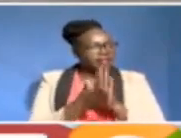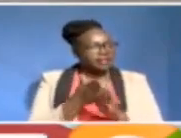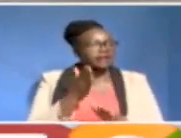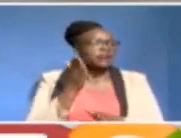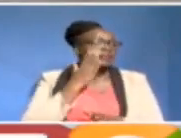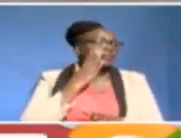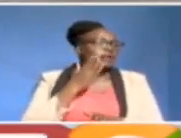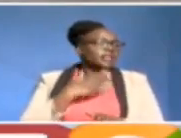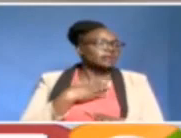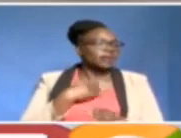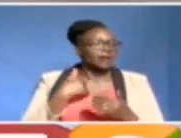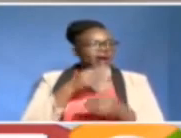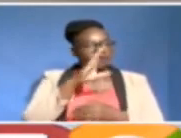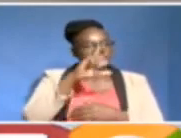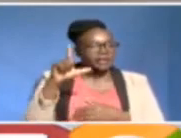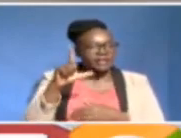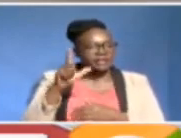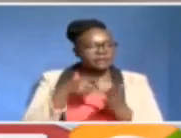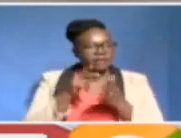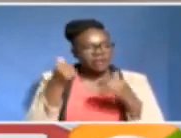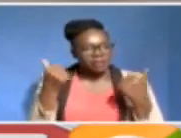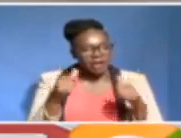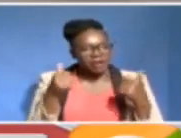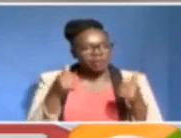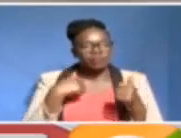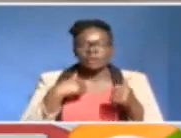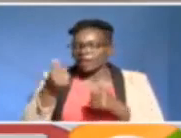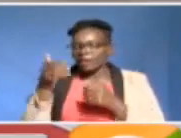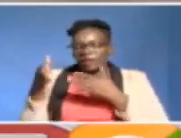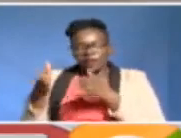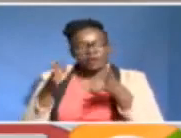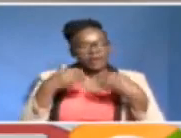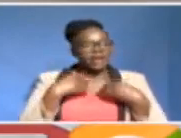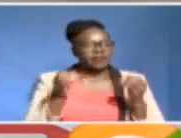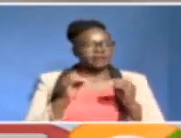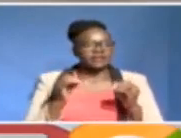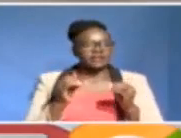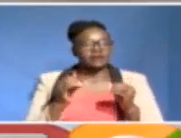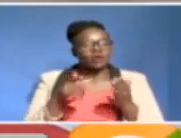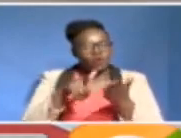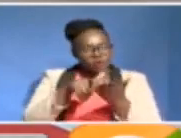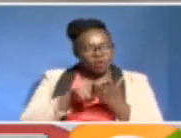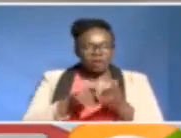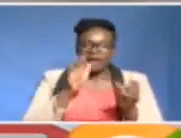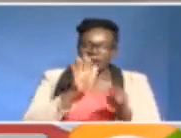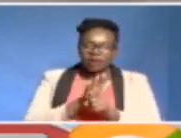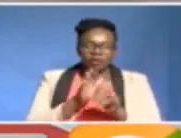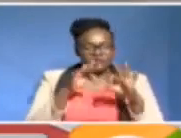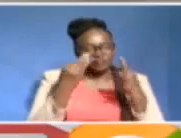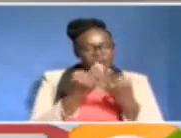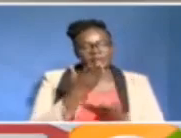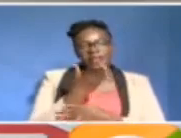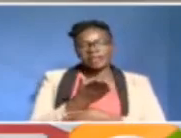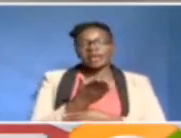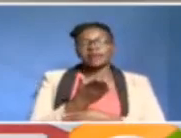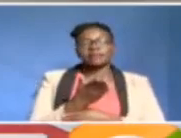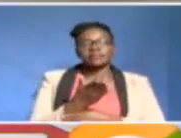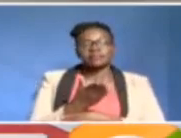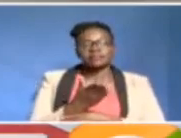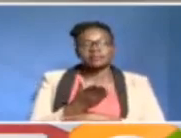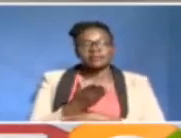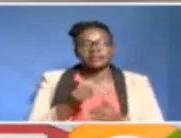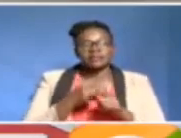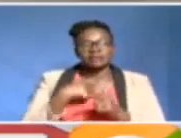paid, and I don't have any other way. We already have too much loans that we need to clear in our family. We are threatened every day. And I was